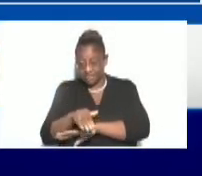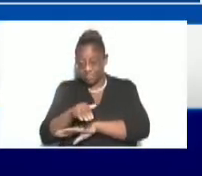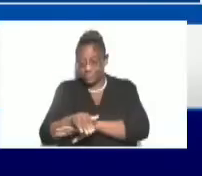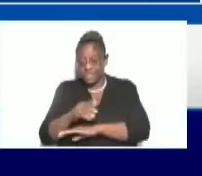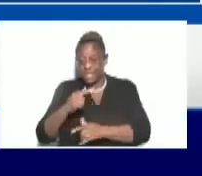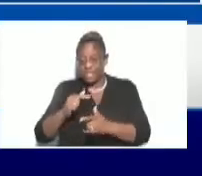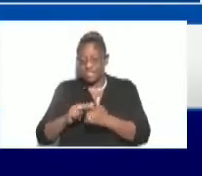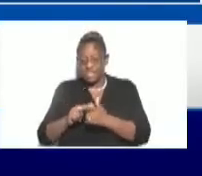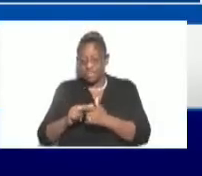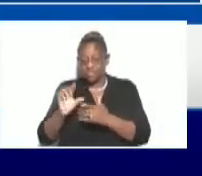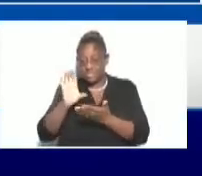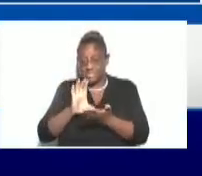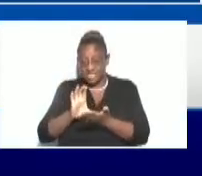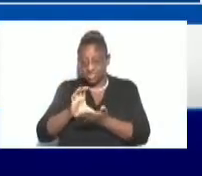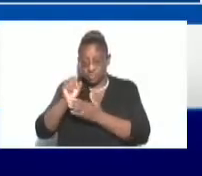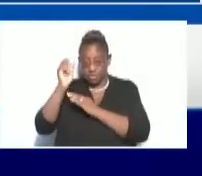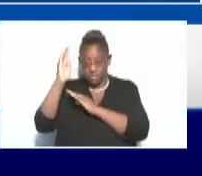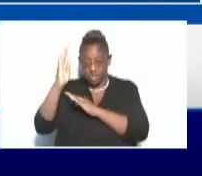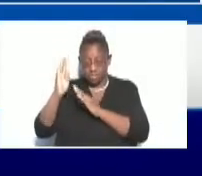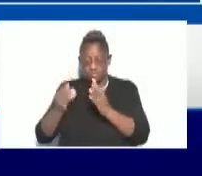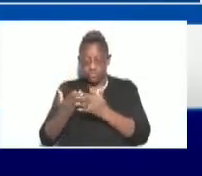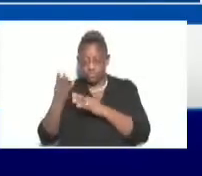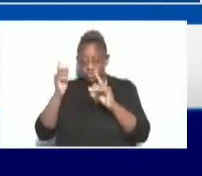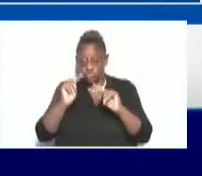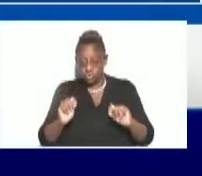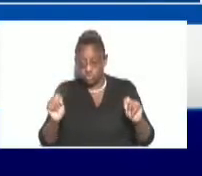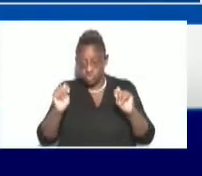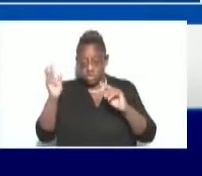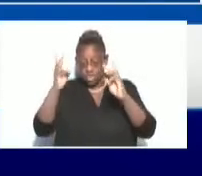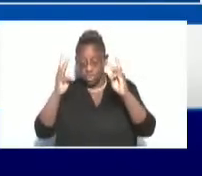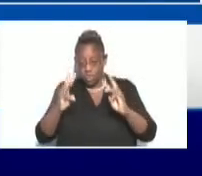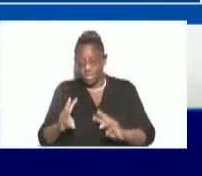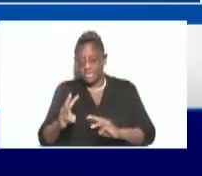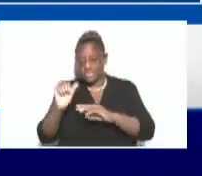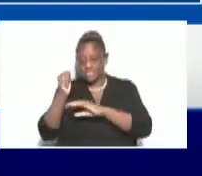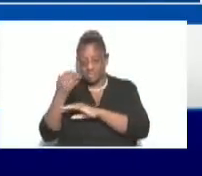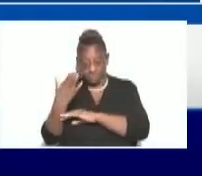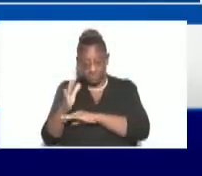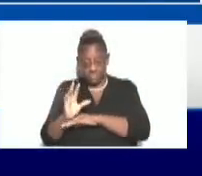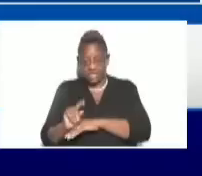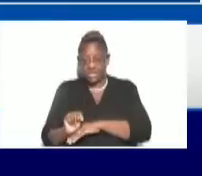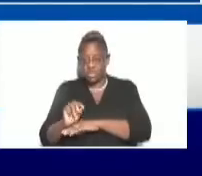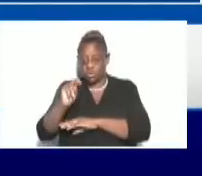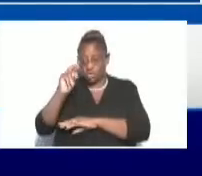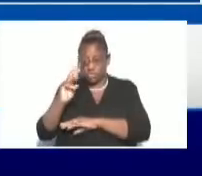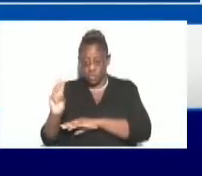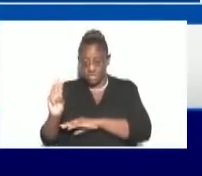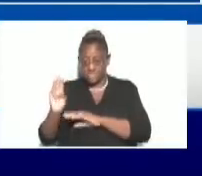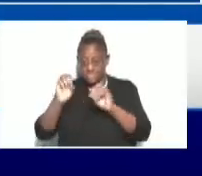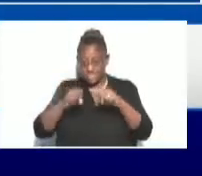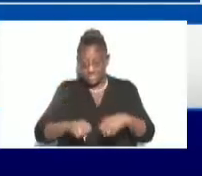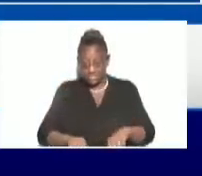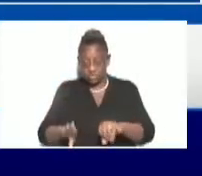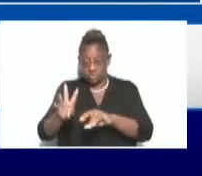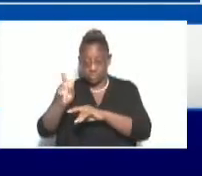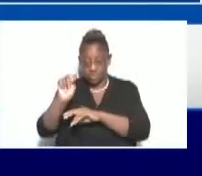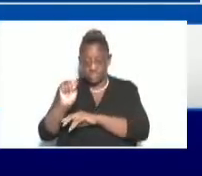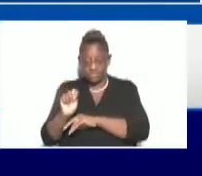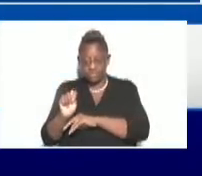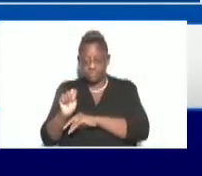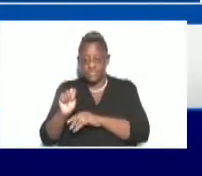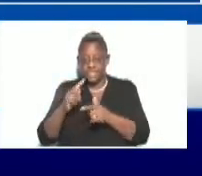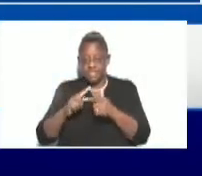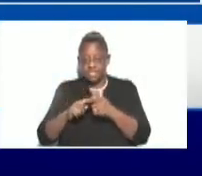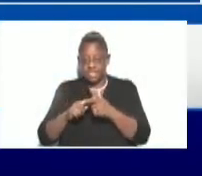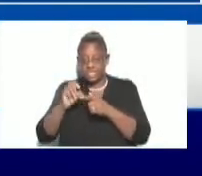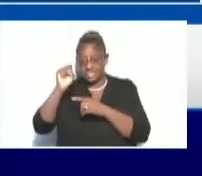then for the central Bahamas through Tuesday, northwest winds at 10 to 15 knots, the wave heights 2 to 4 feet over the ocean. As we take into